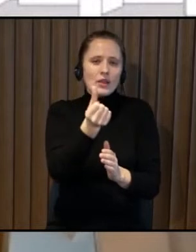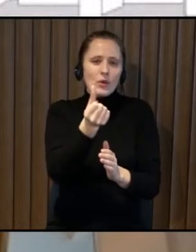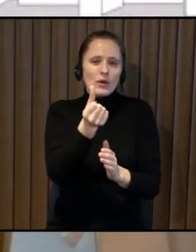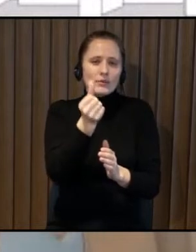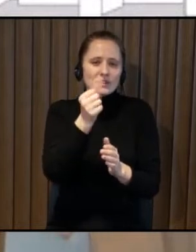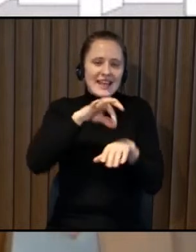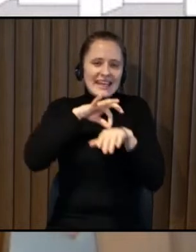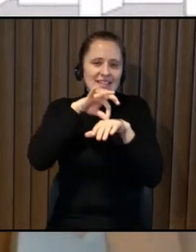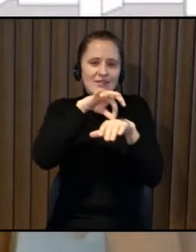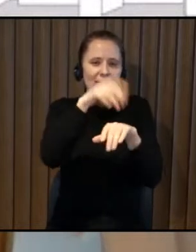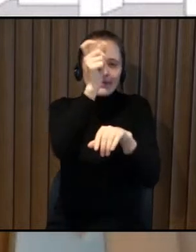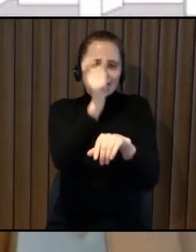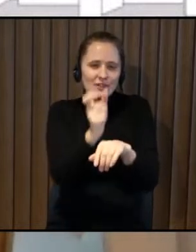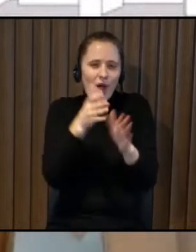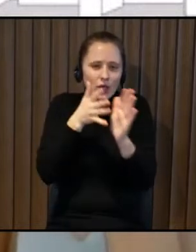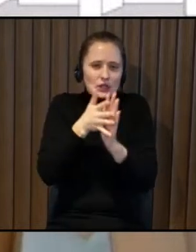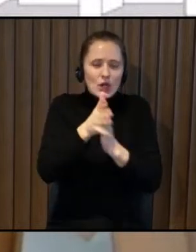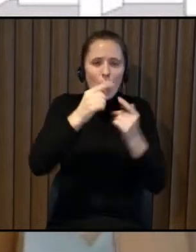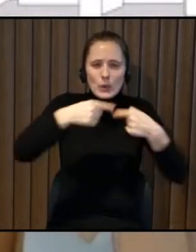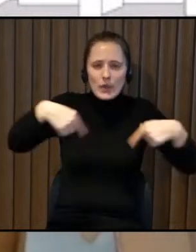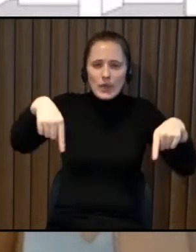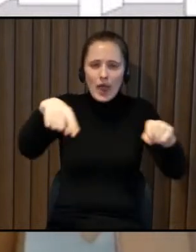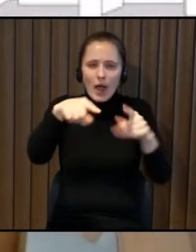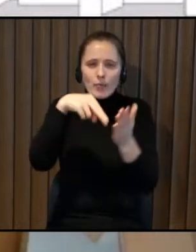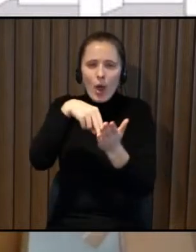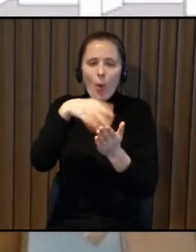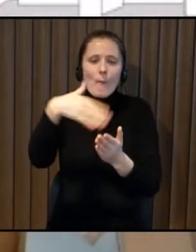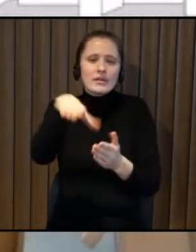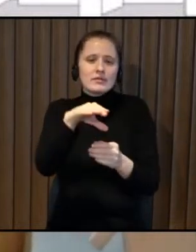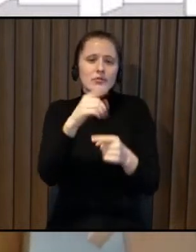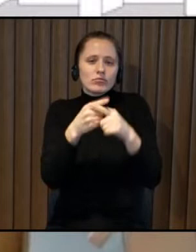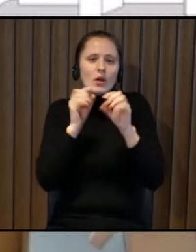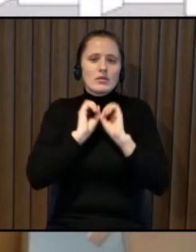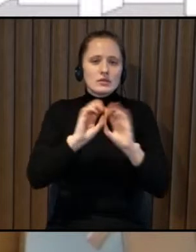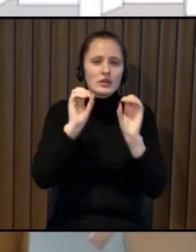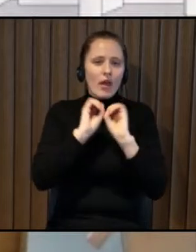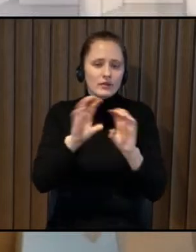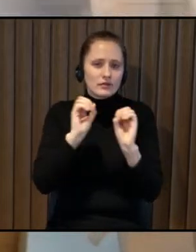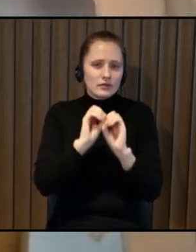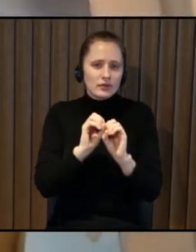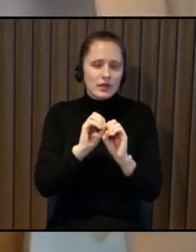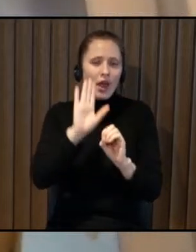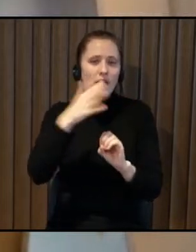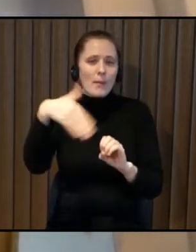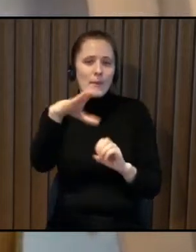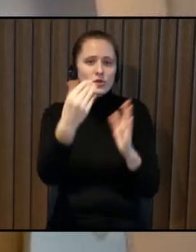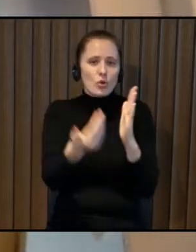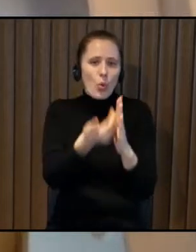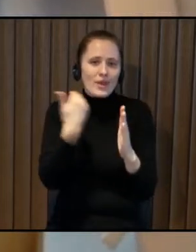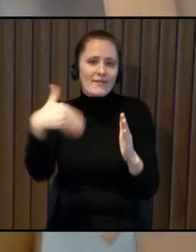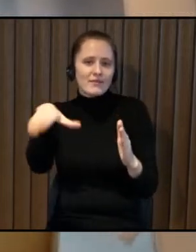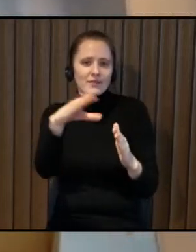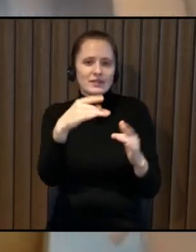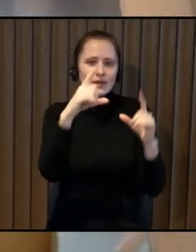physical trajectory, and we can tell the story when moving around or whilst moving